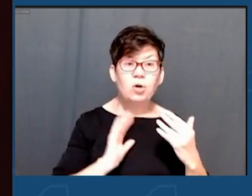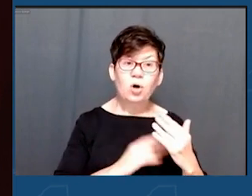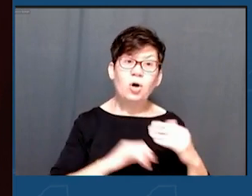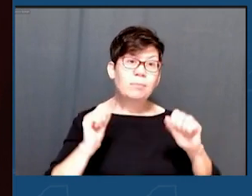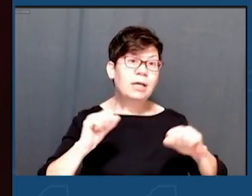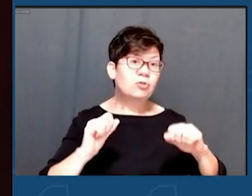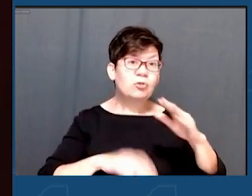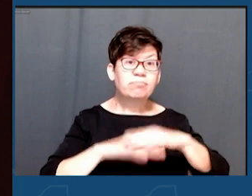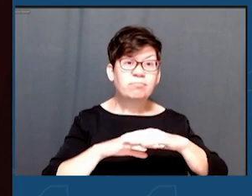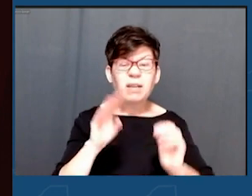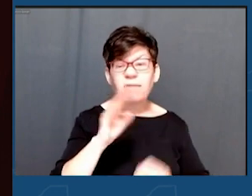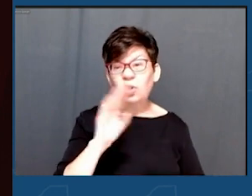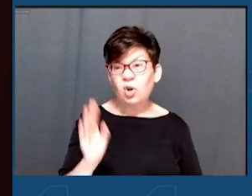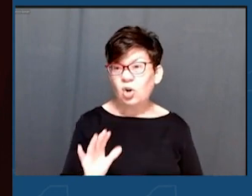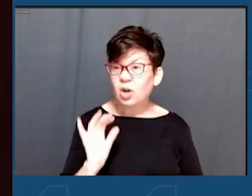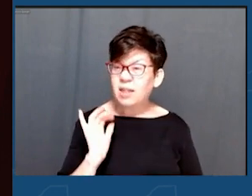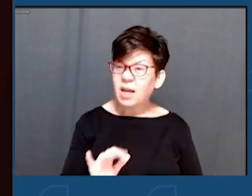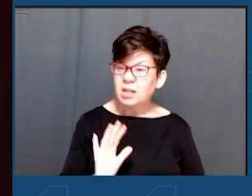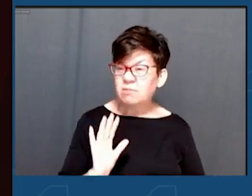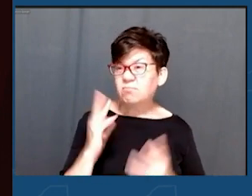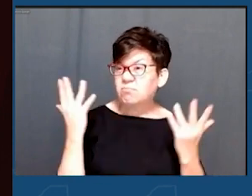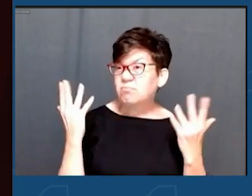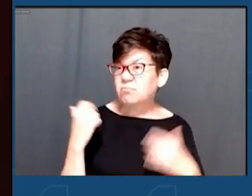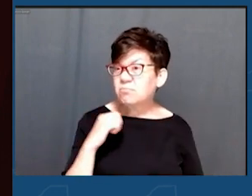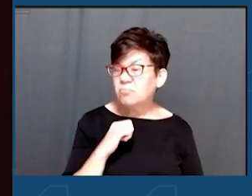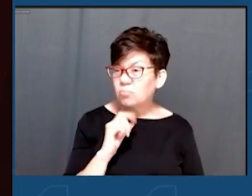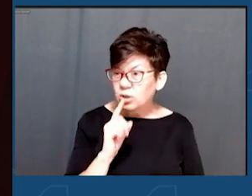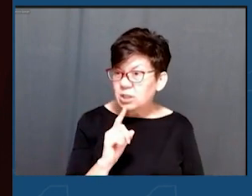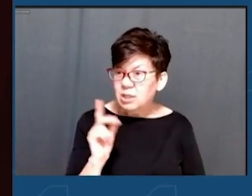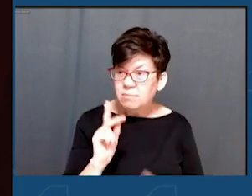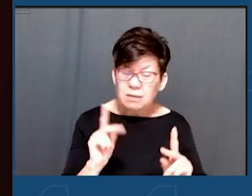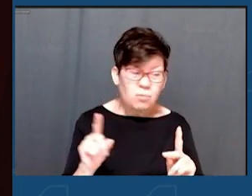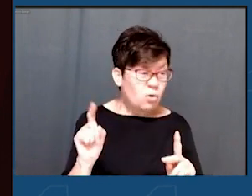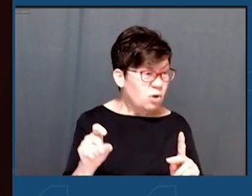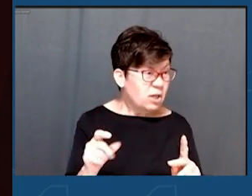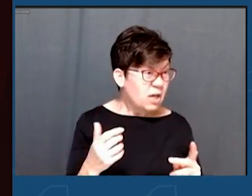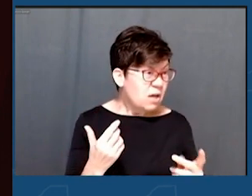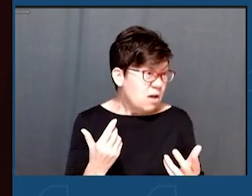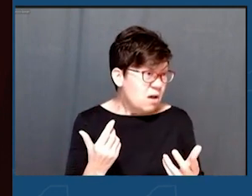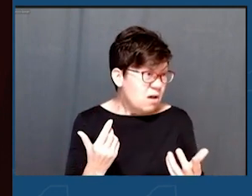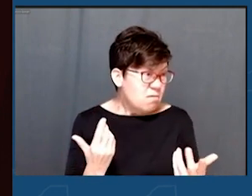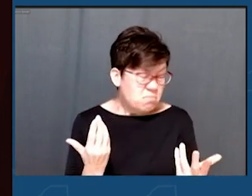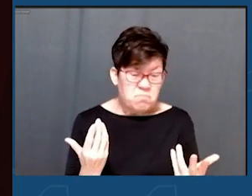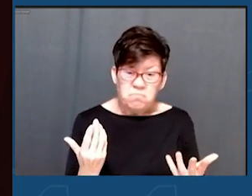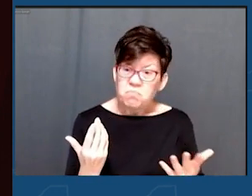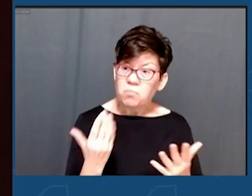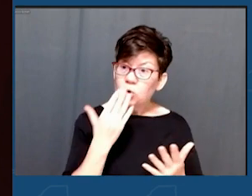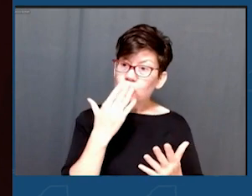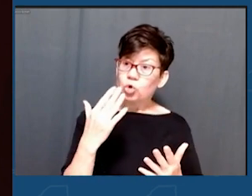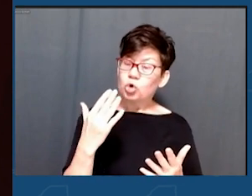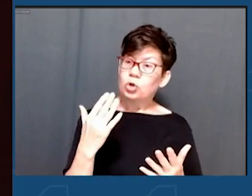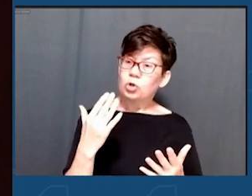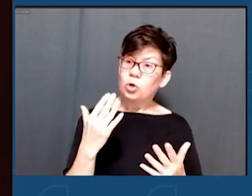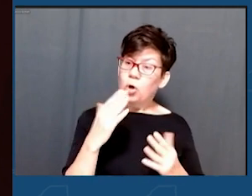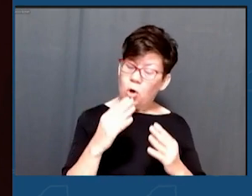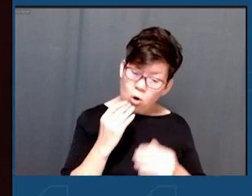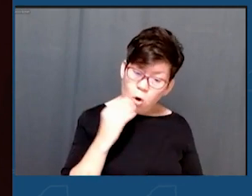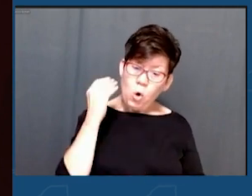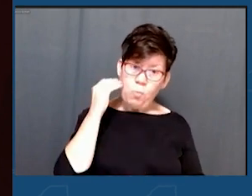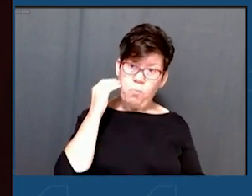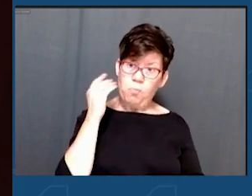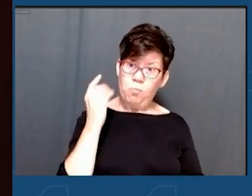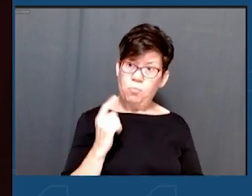We're better than that. People deserve the dignity of a good home. And I want to make sure that they know that we're not afraid of this. And I need all